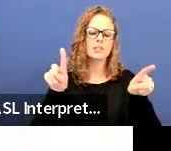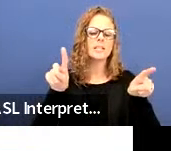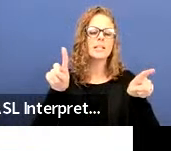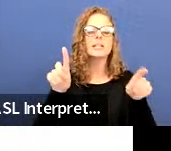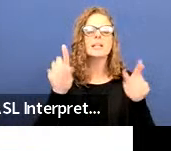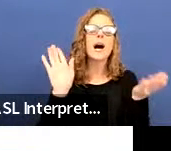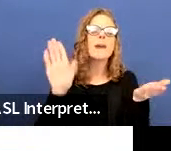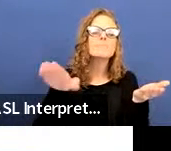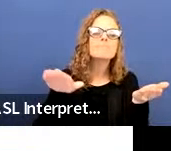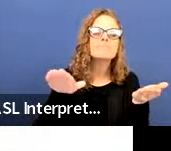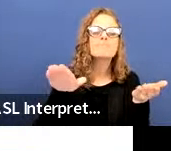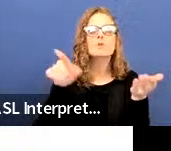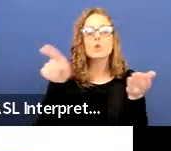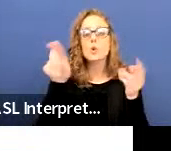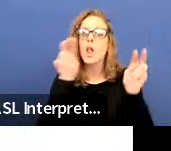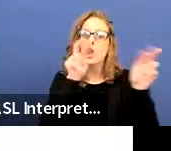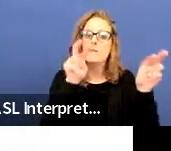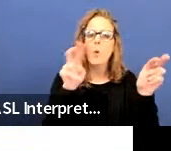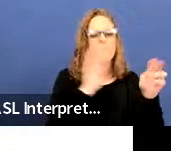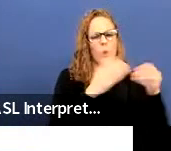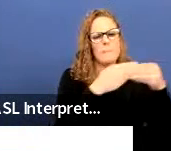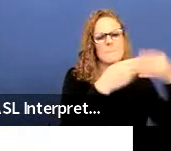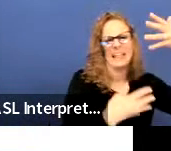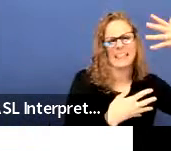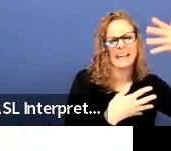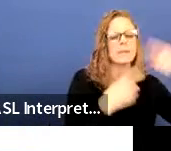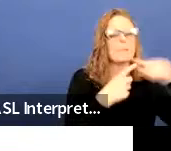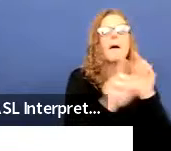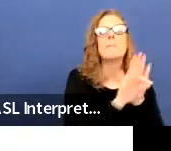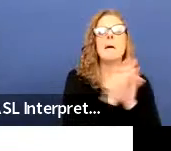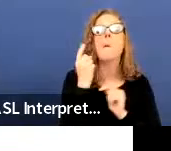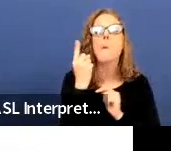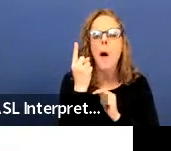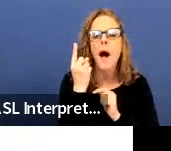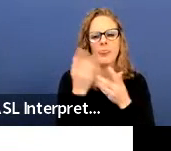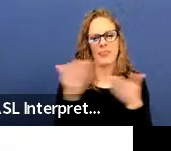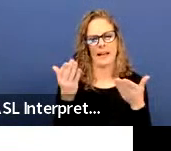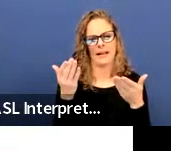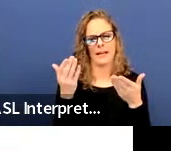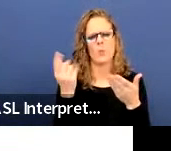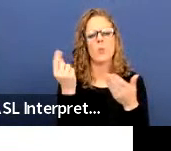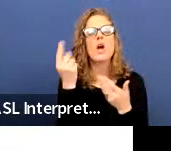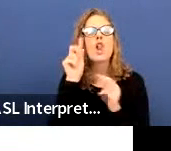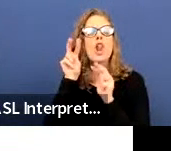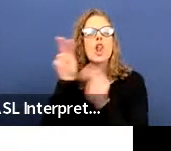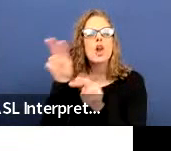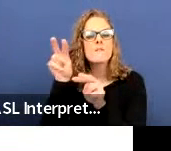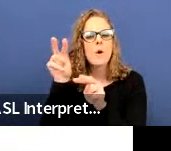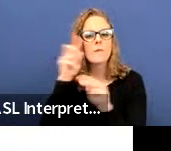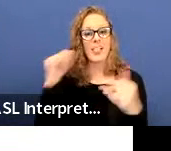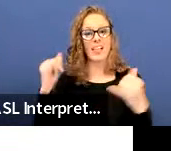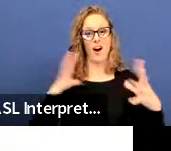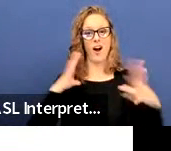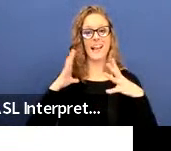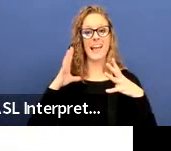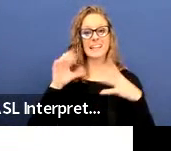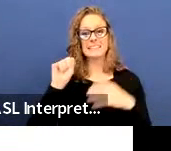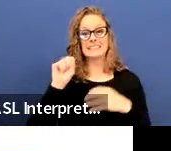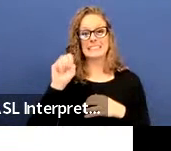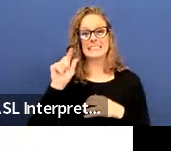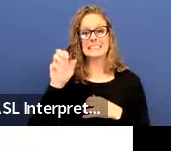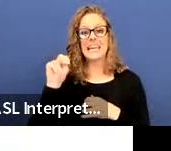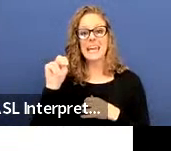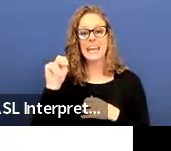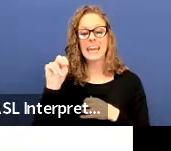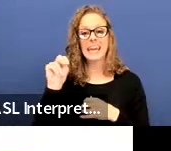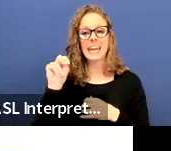we could be looking forward to many things, but let's name one thing that we're looking forward to this holiday season right in